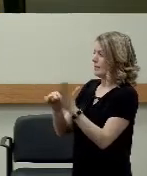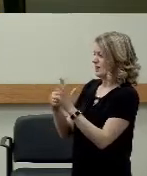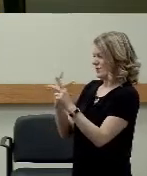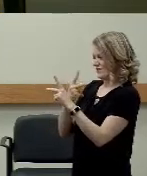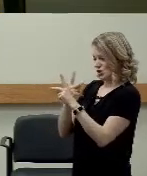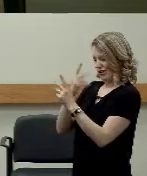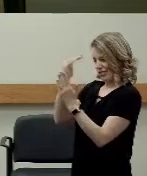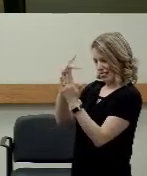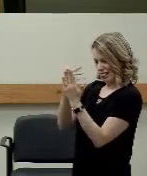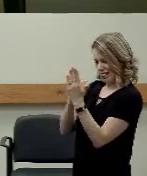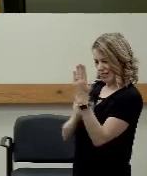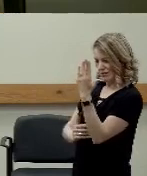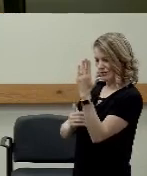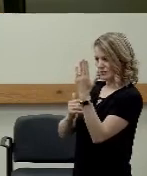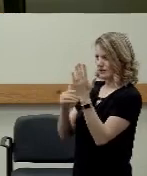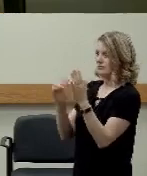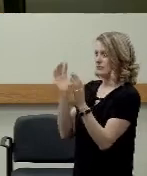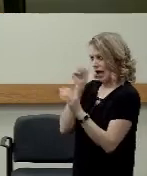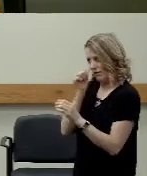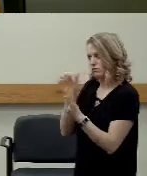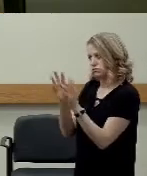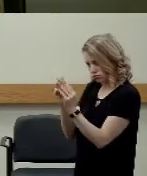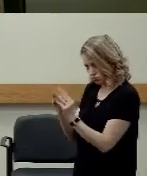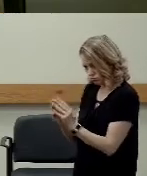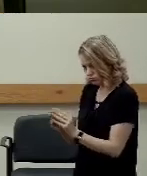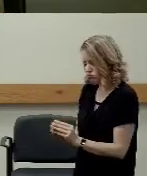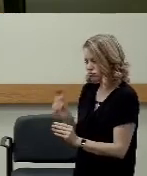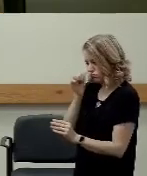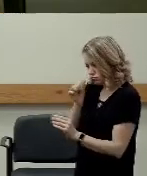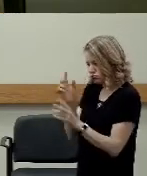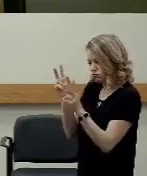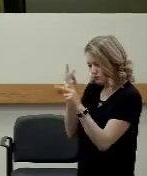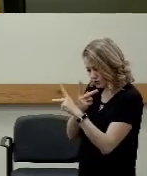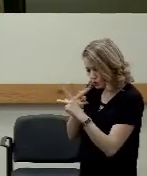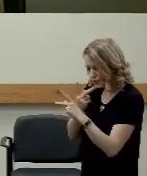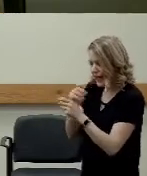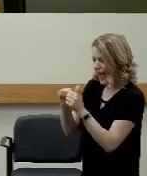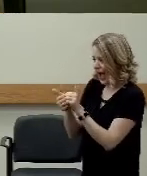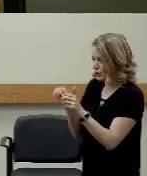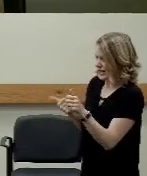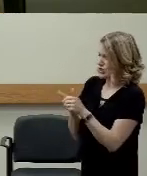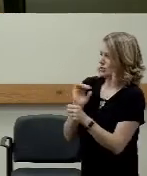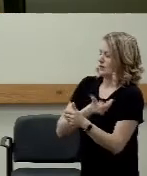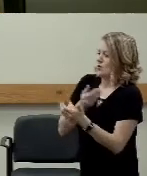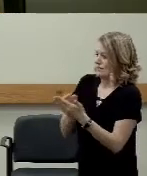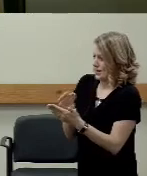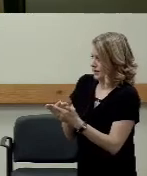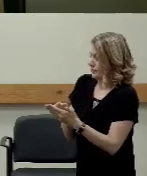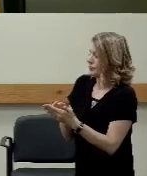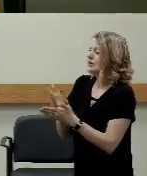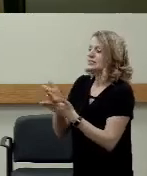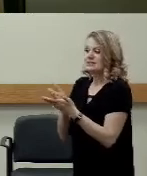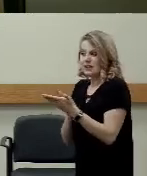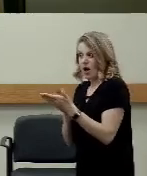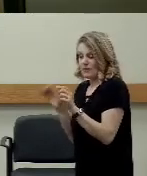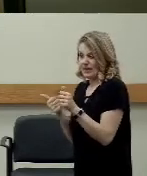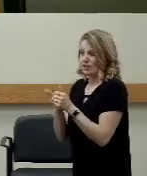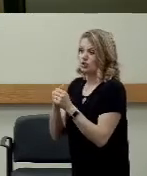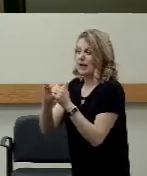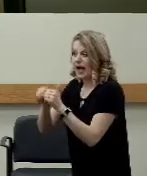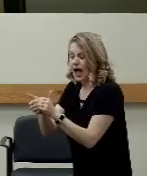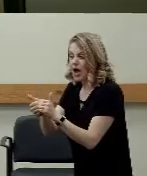lists now, meeting nearly every day, to find the sources to make up that revenue. Some of them will be